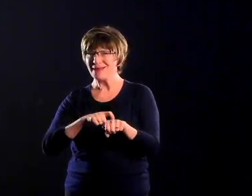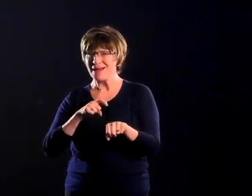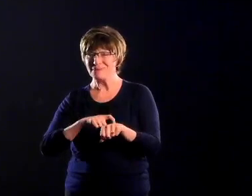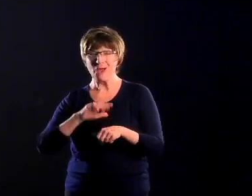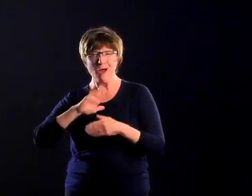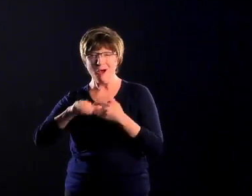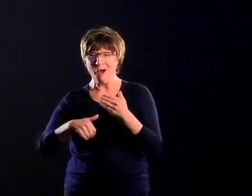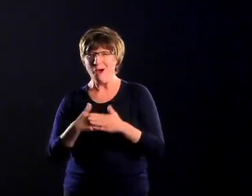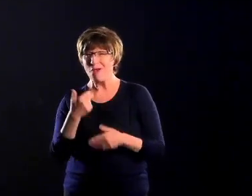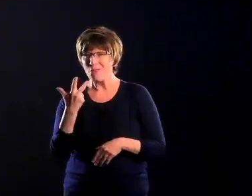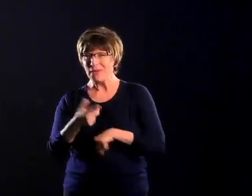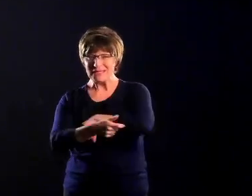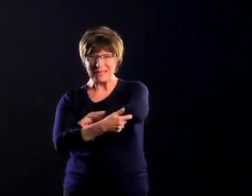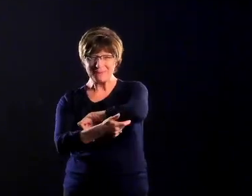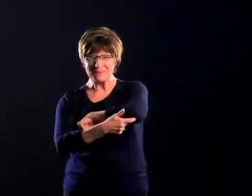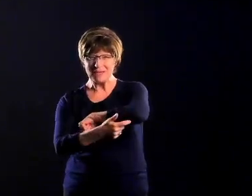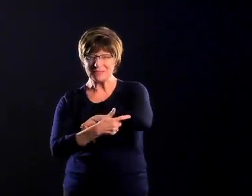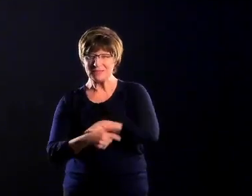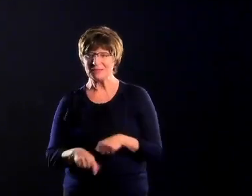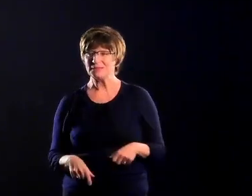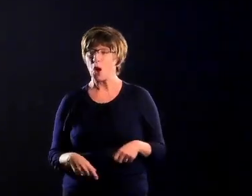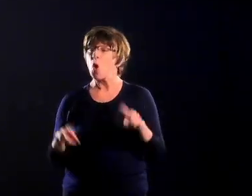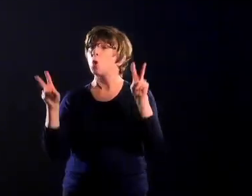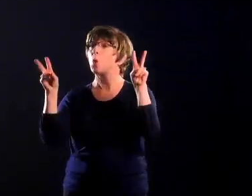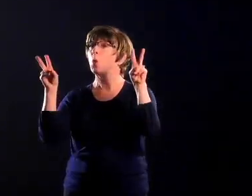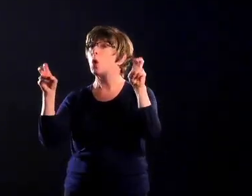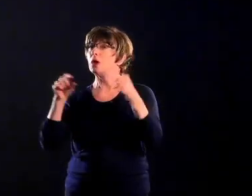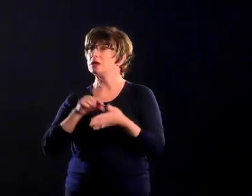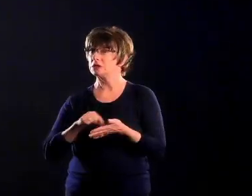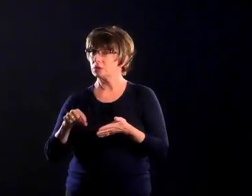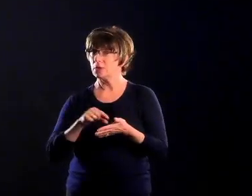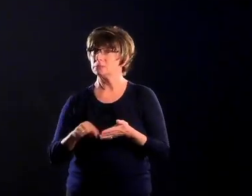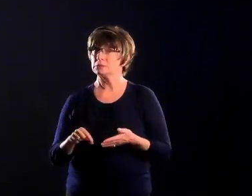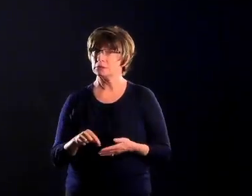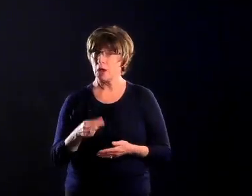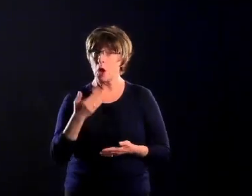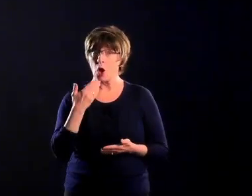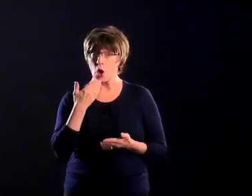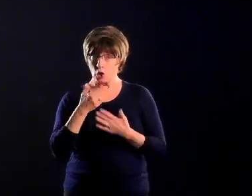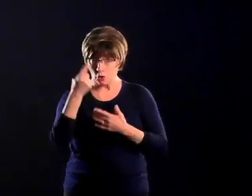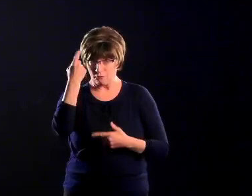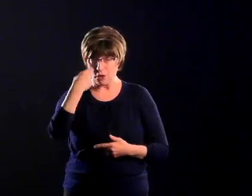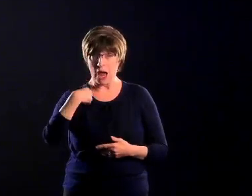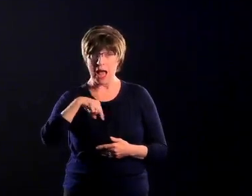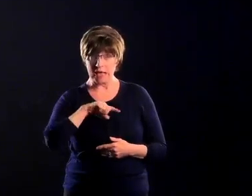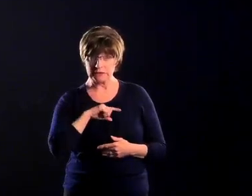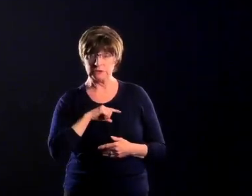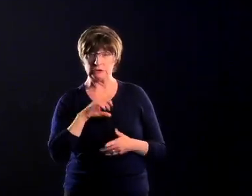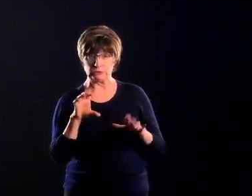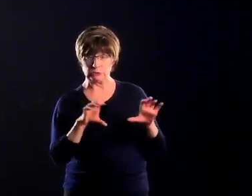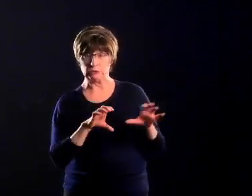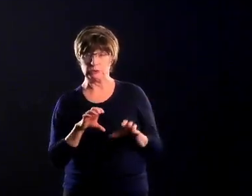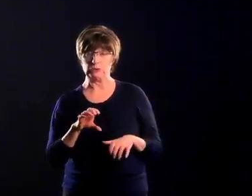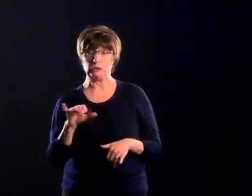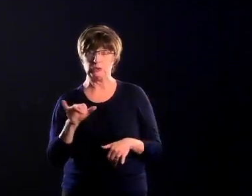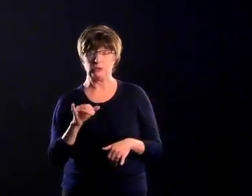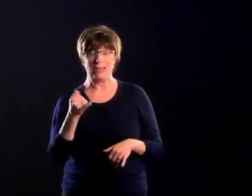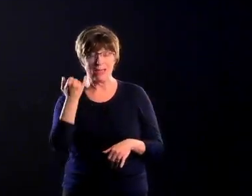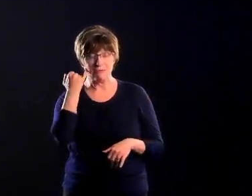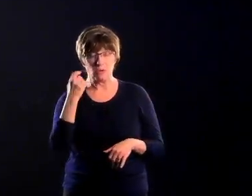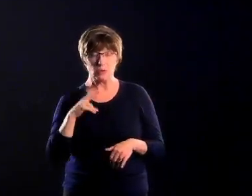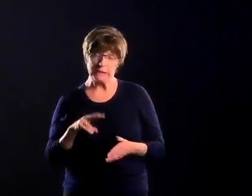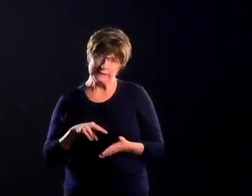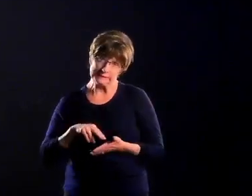temptations, he quoted scripture. Not a bad thing for us to do when we want to stand firm in our